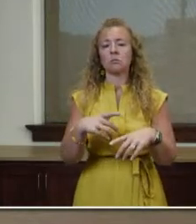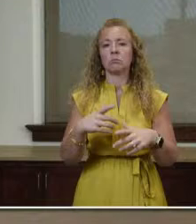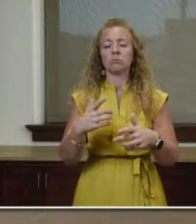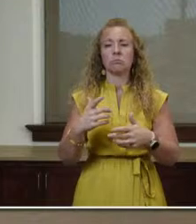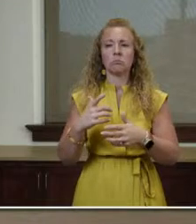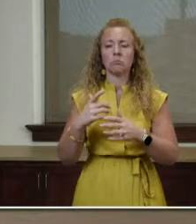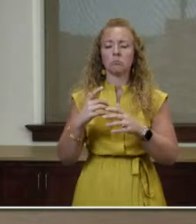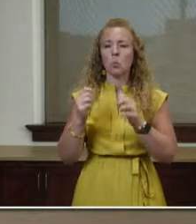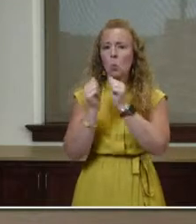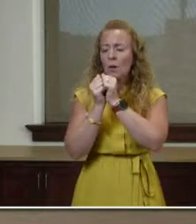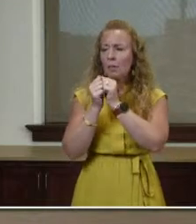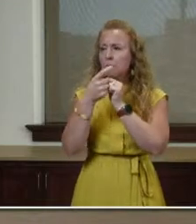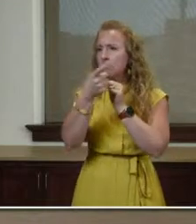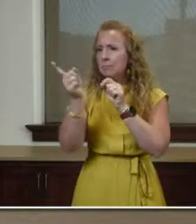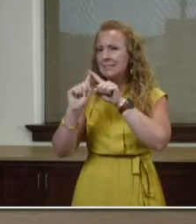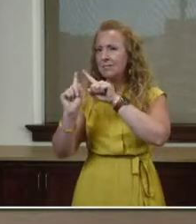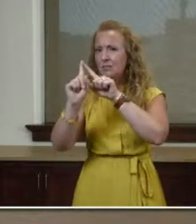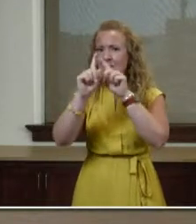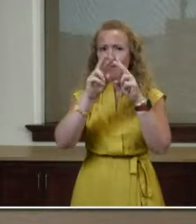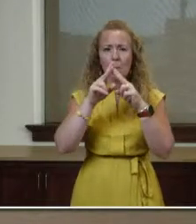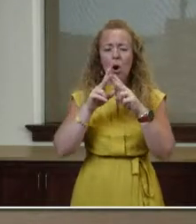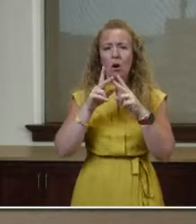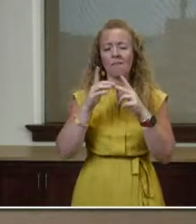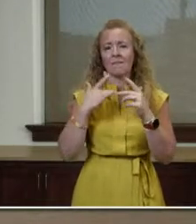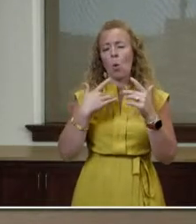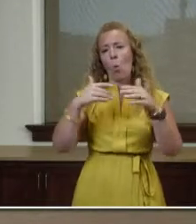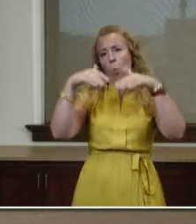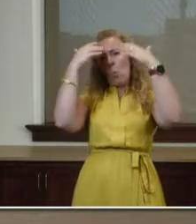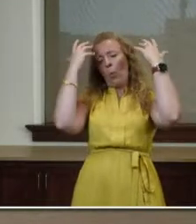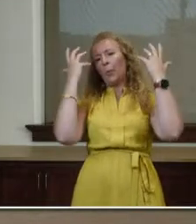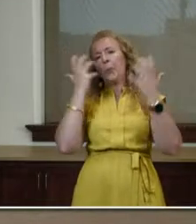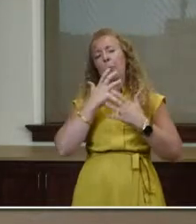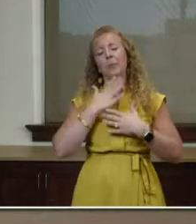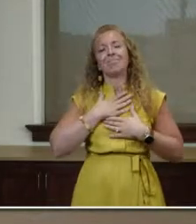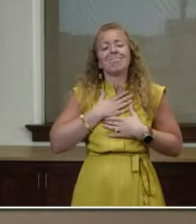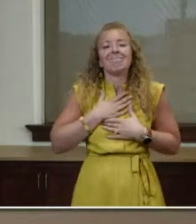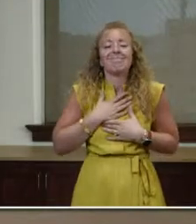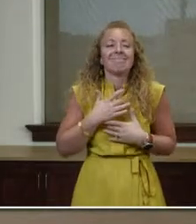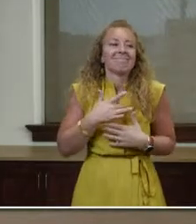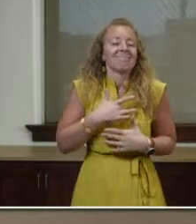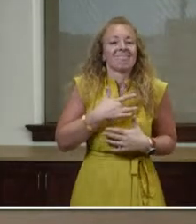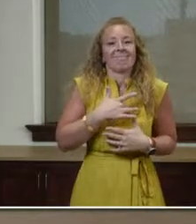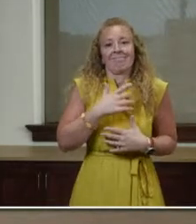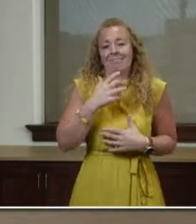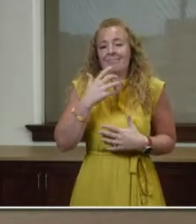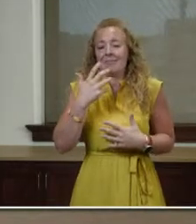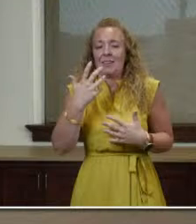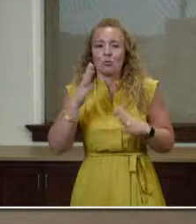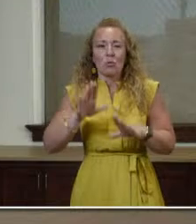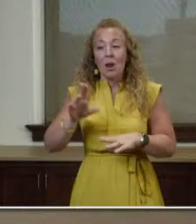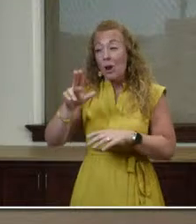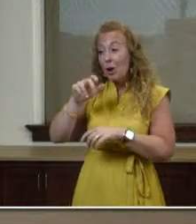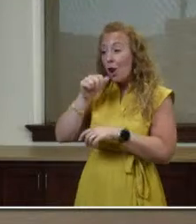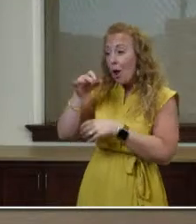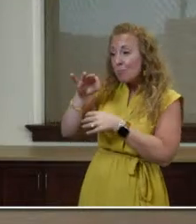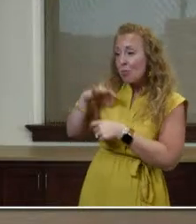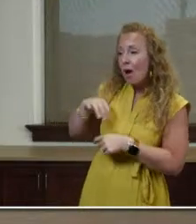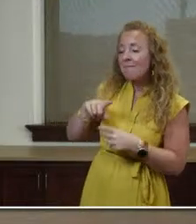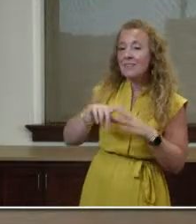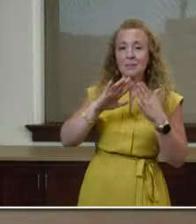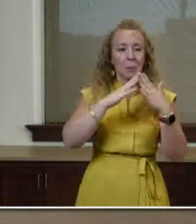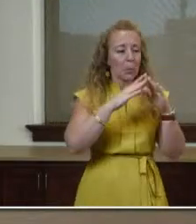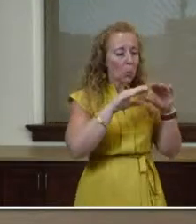in this community has been overwhelming, and it's heartwarming to see. She mentioned, the nonprofits, the community